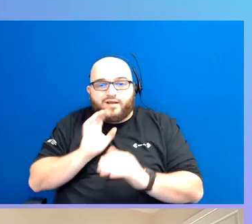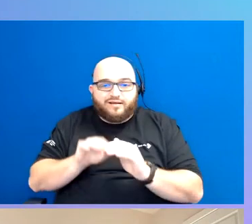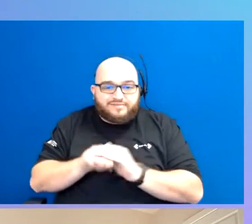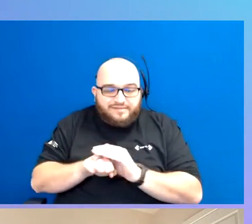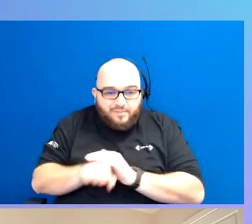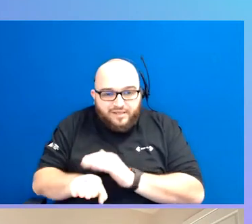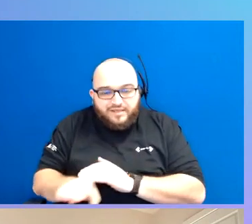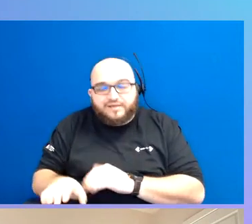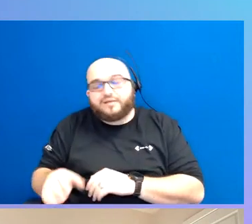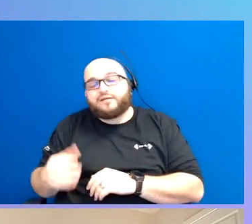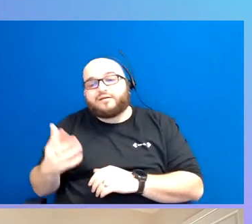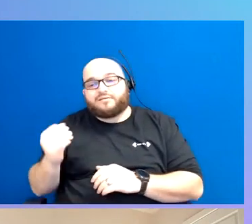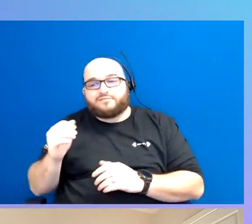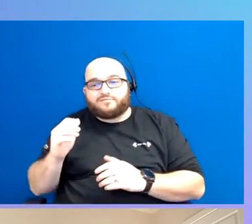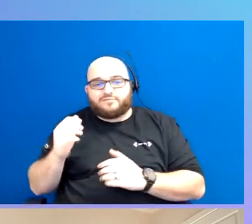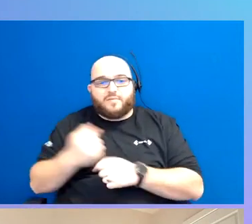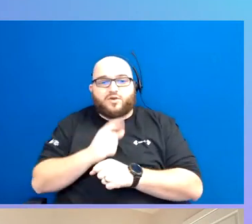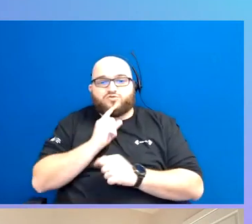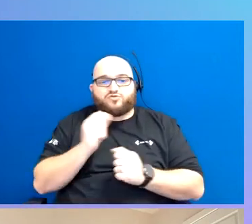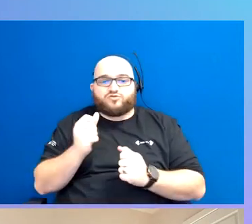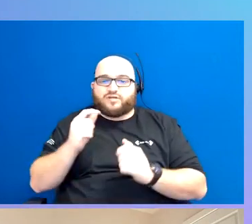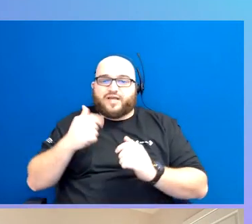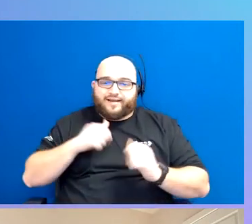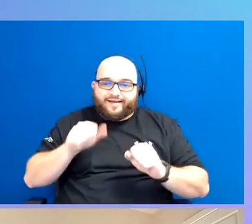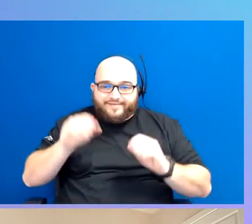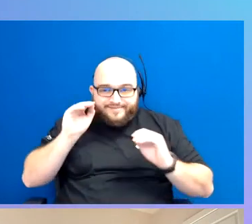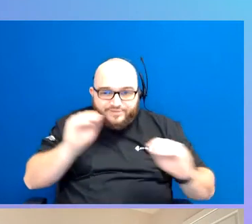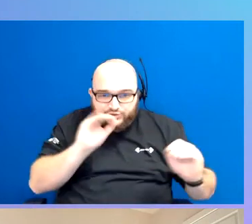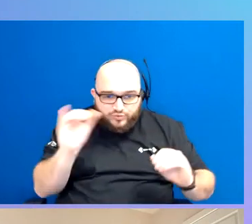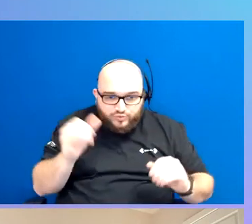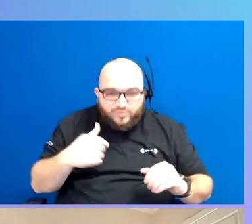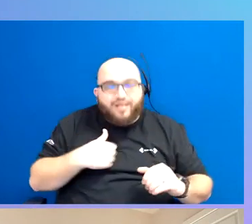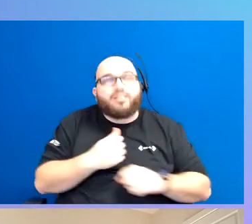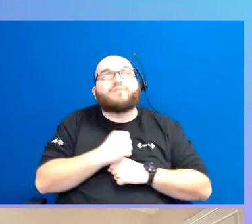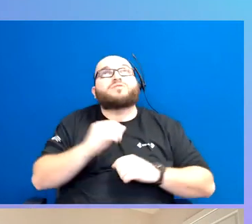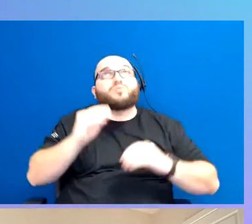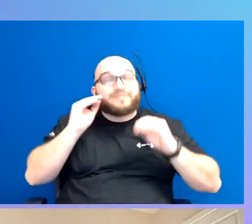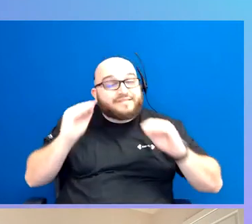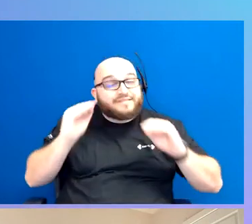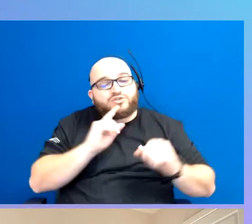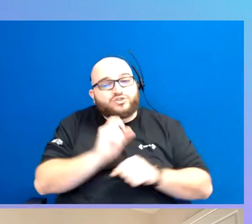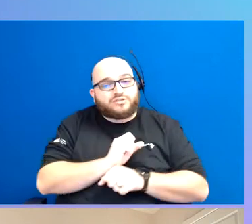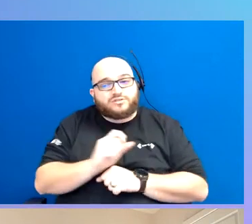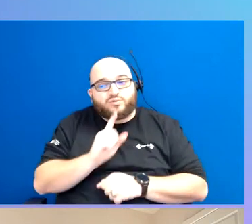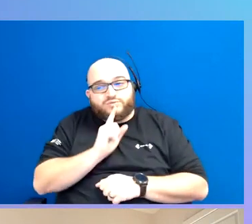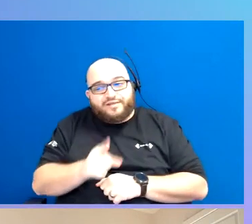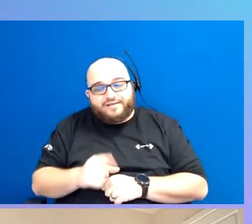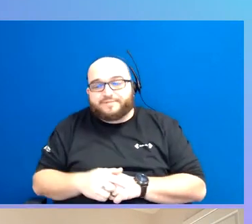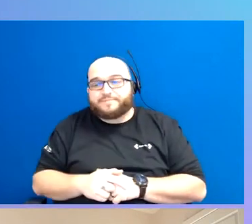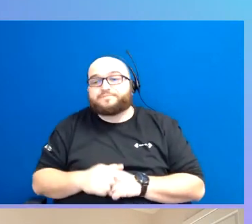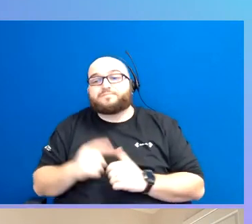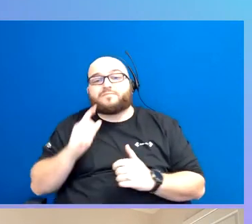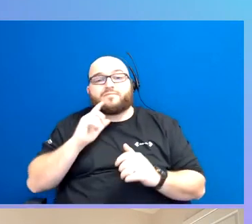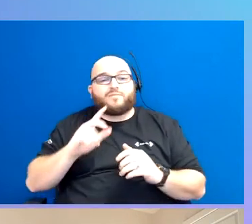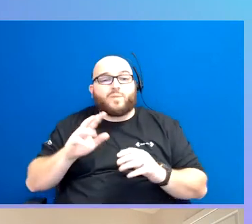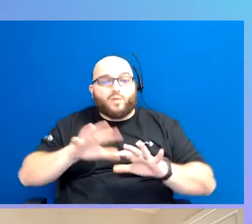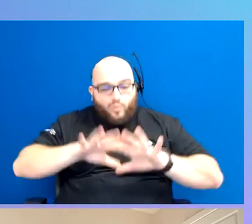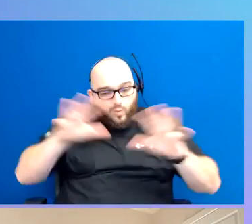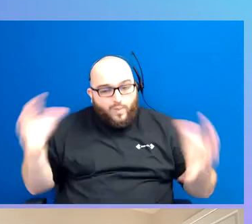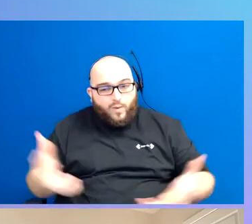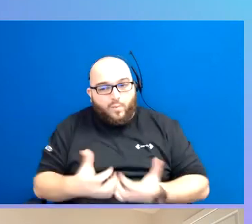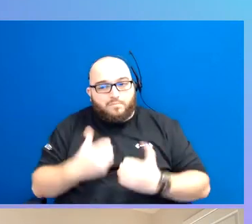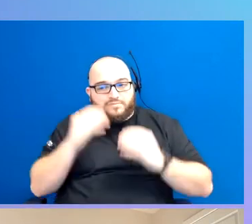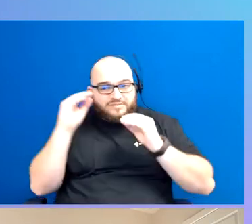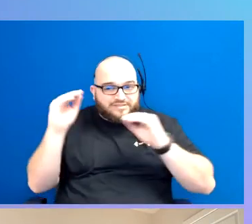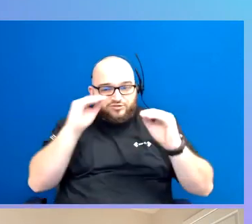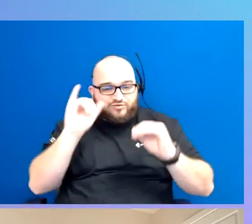libraries. And I love teaching accessibility to the people all around the globe. And also